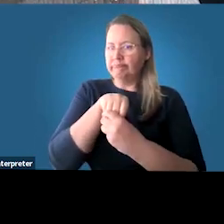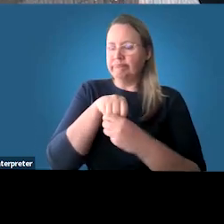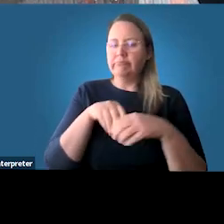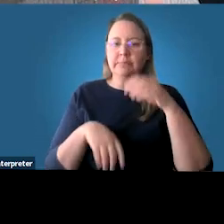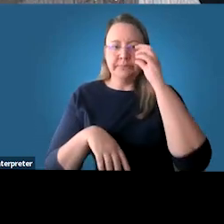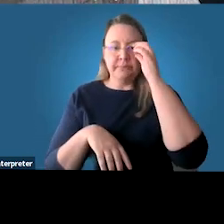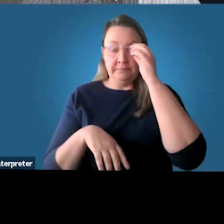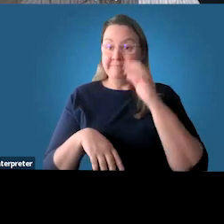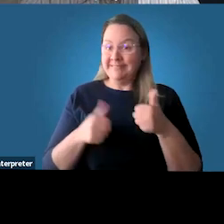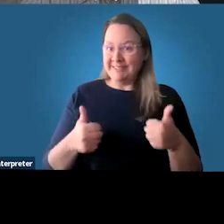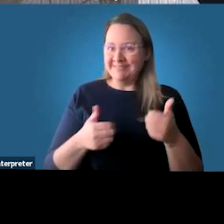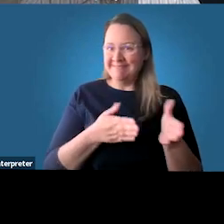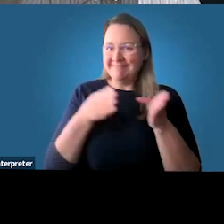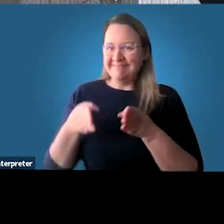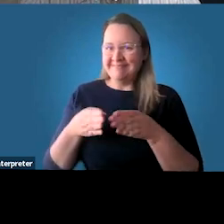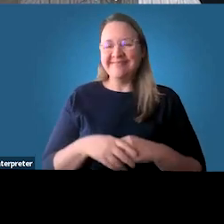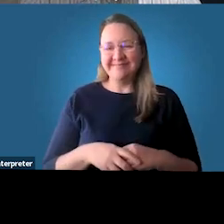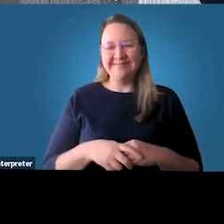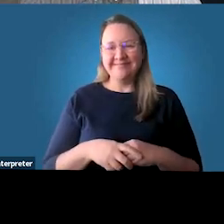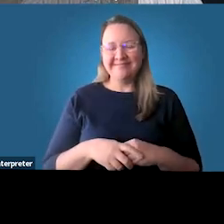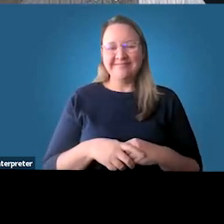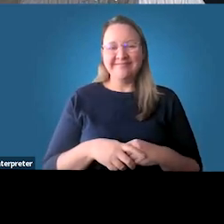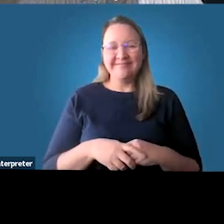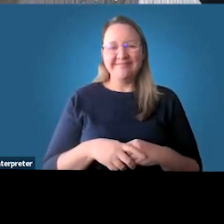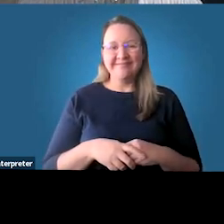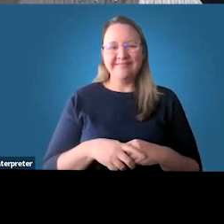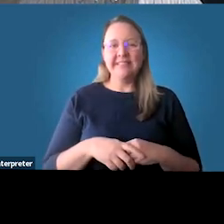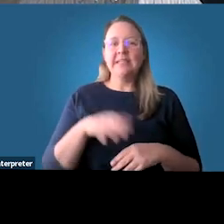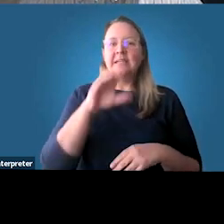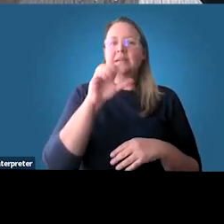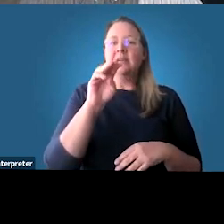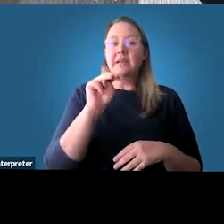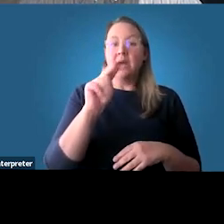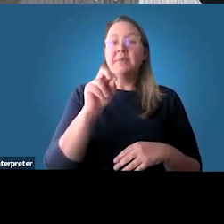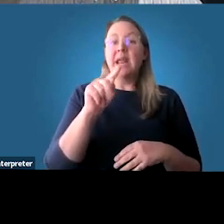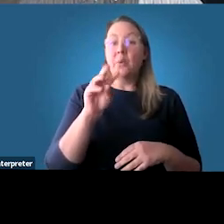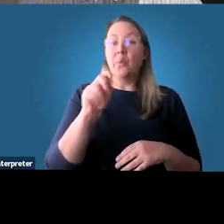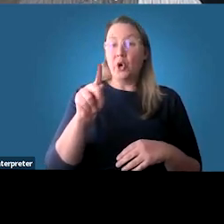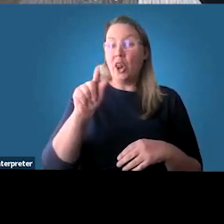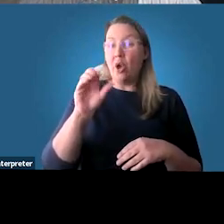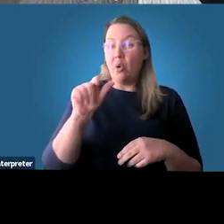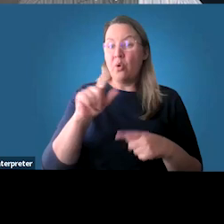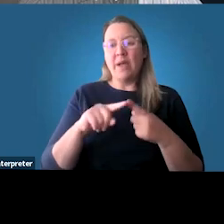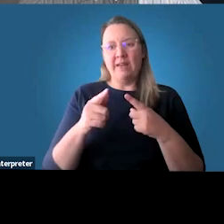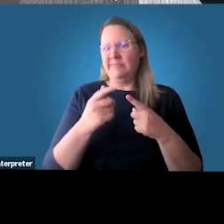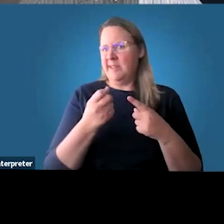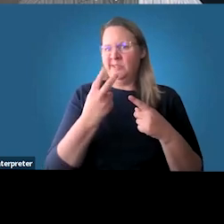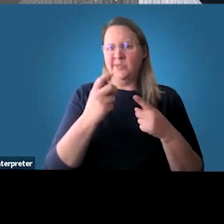And yeah, next slide, Kareem. Com Network Local, we have, I think, over a dozen groups now around the